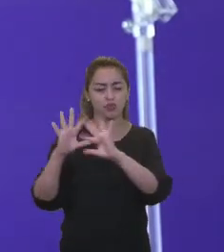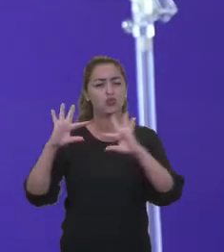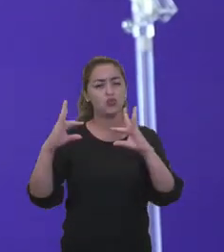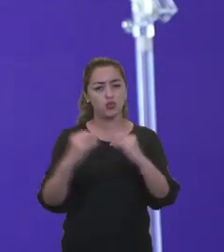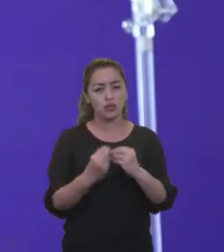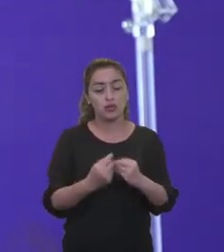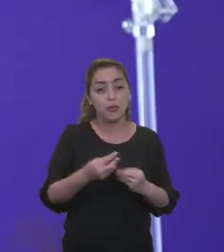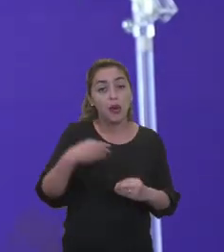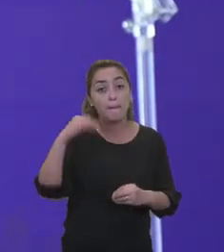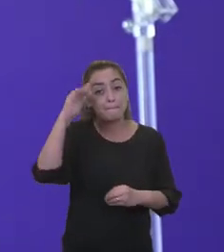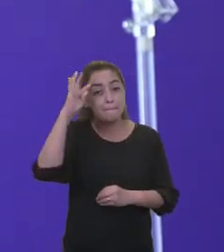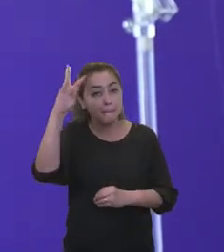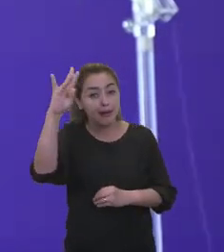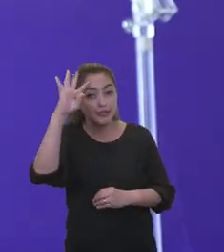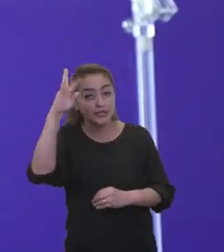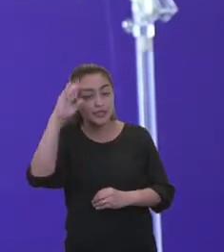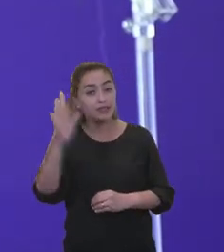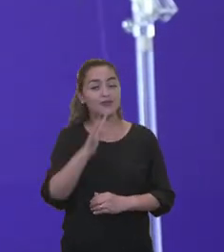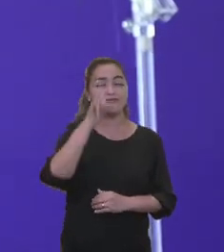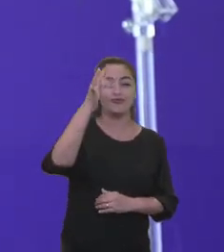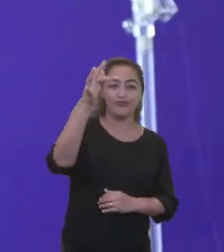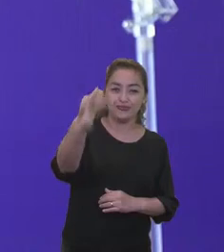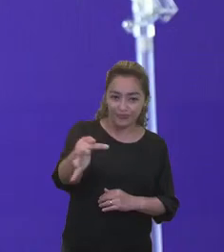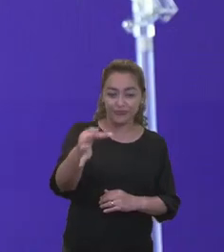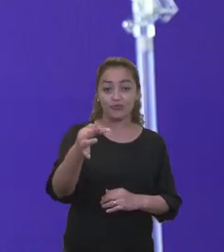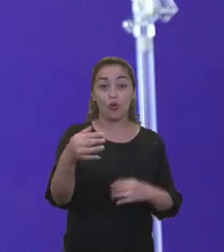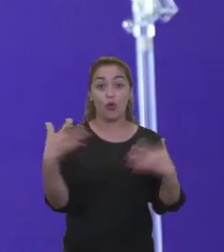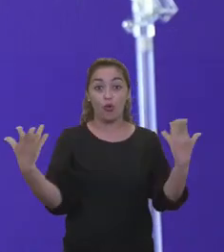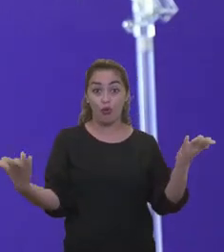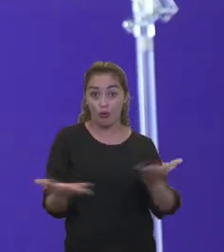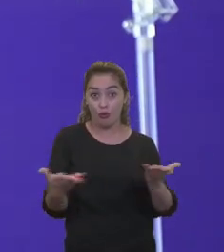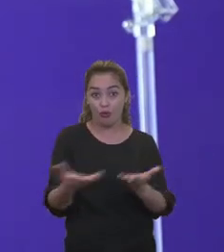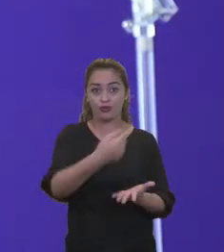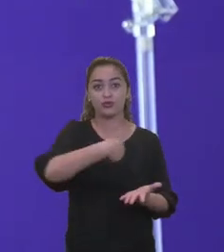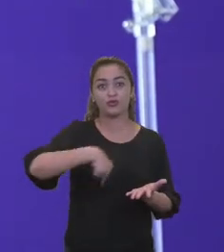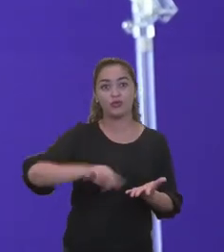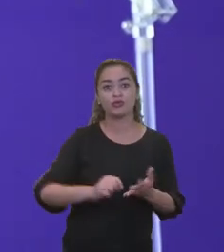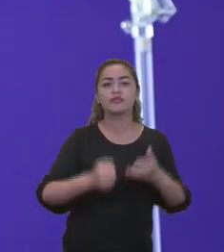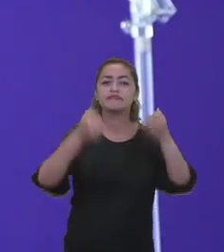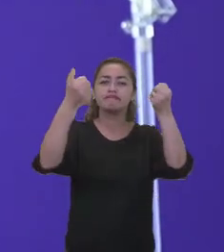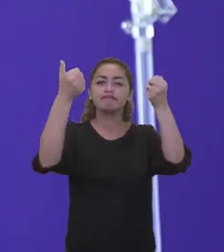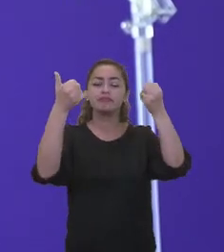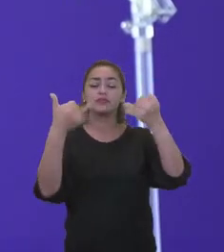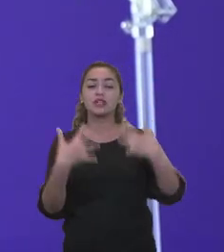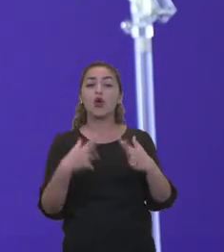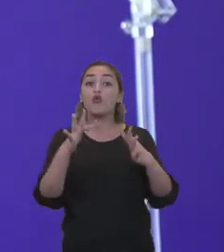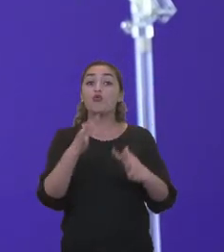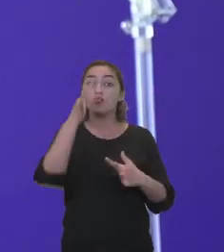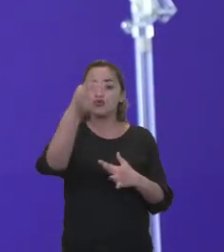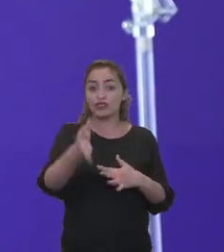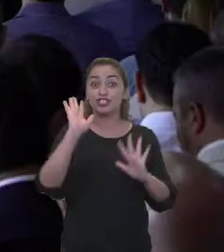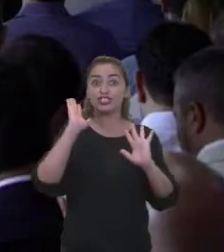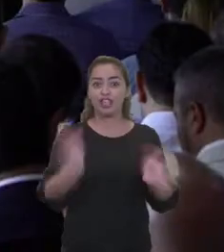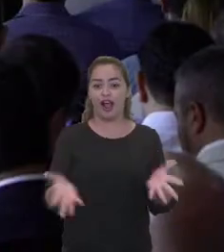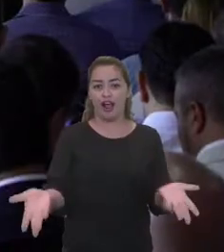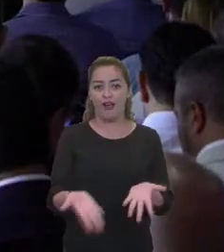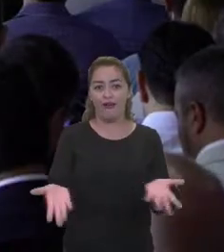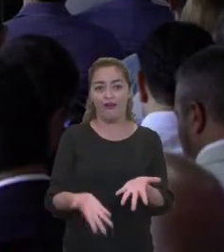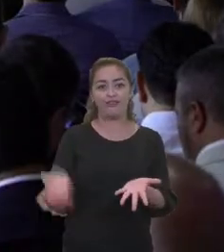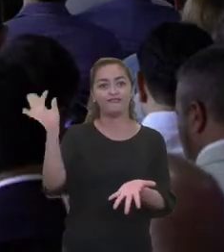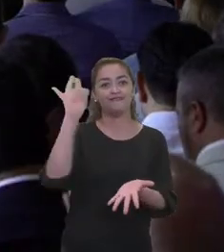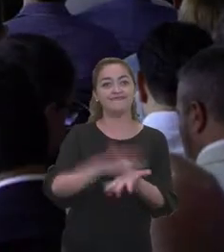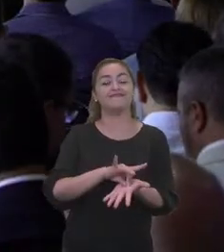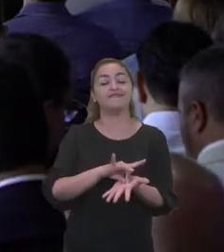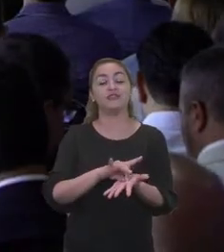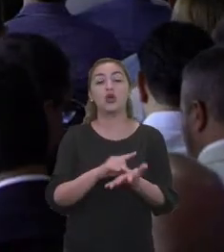that matters. We imagine possibilities. We imagine the future. Today, we're going to be talking about a future that is already